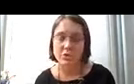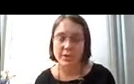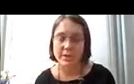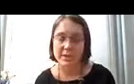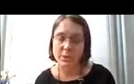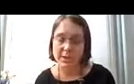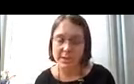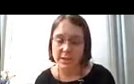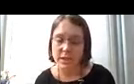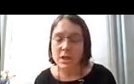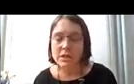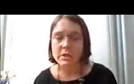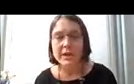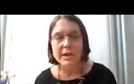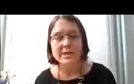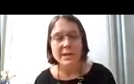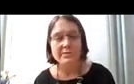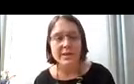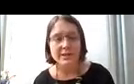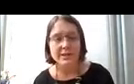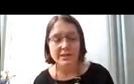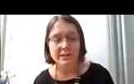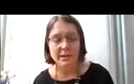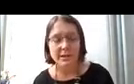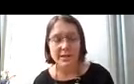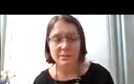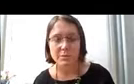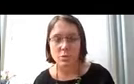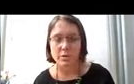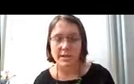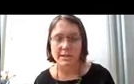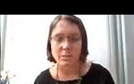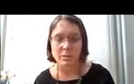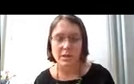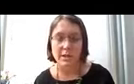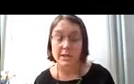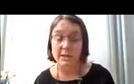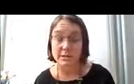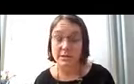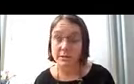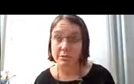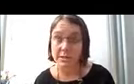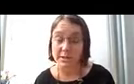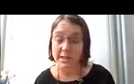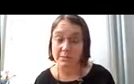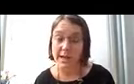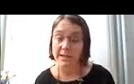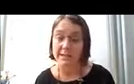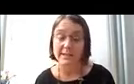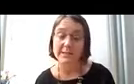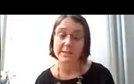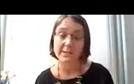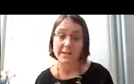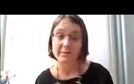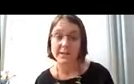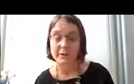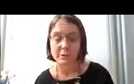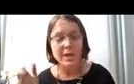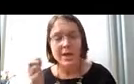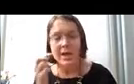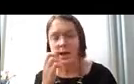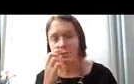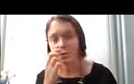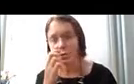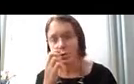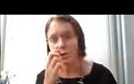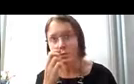in June 2020. So my name is Henrietta Still. I'm an enterprise coordinator within the East Sussex Careers Hub team at East Sussex County